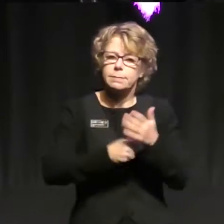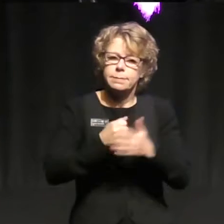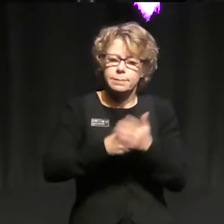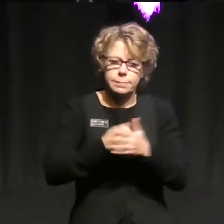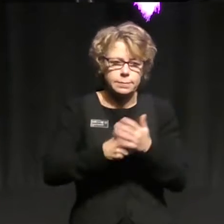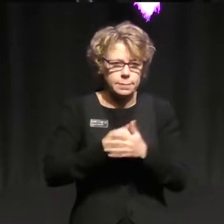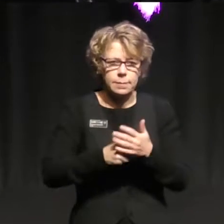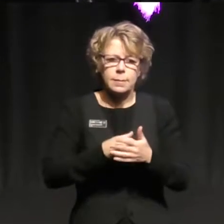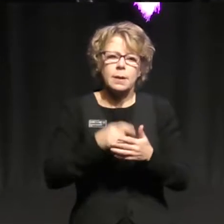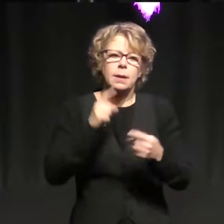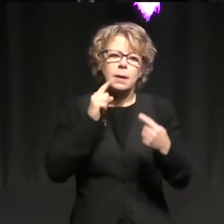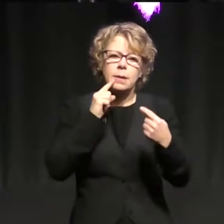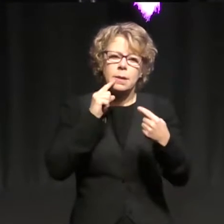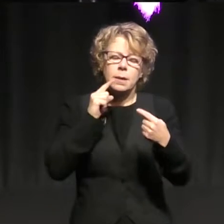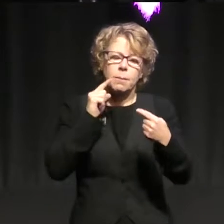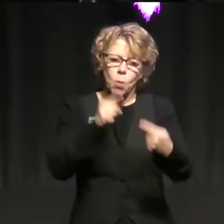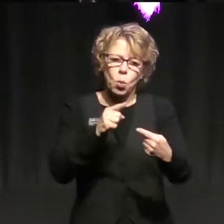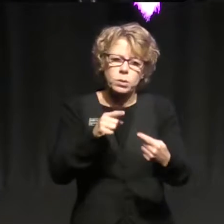employer, I would say.